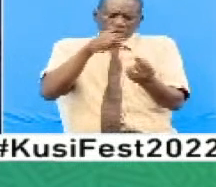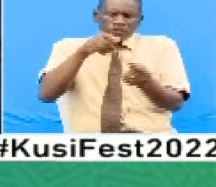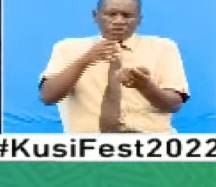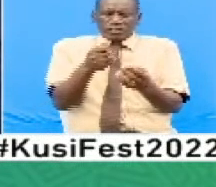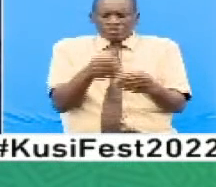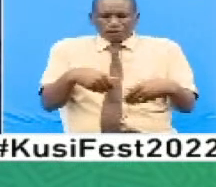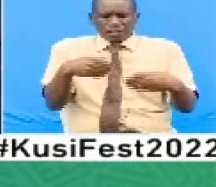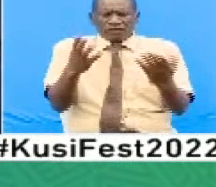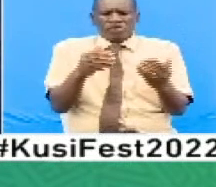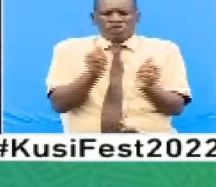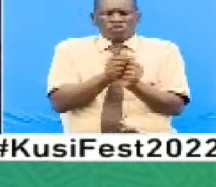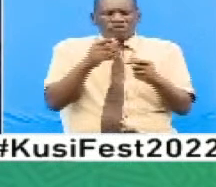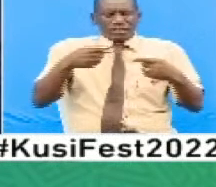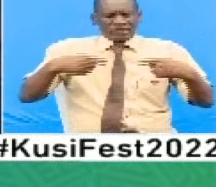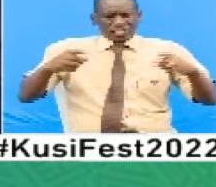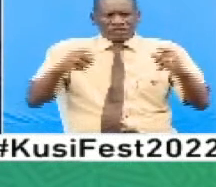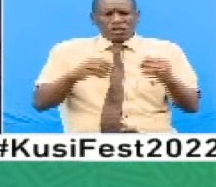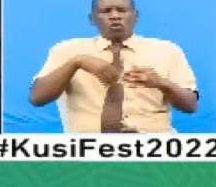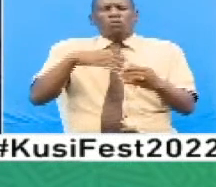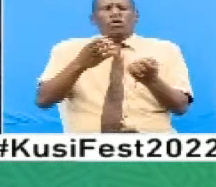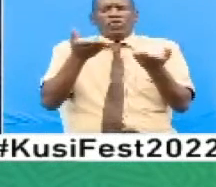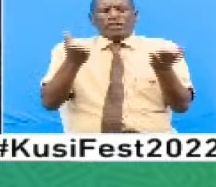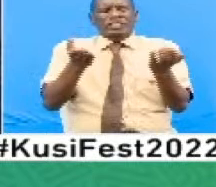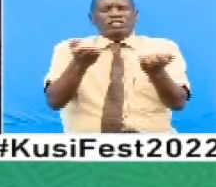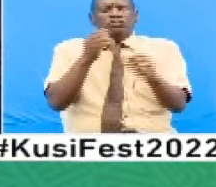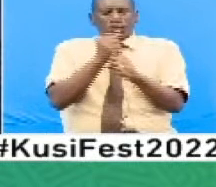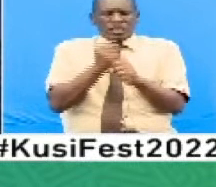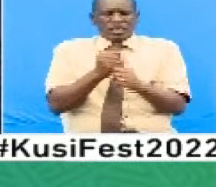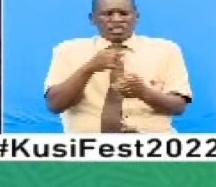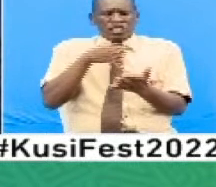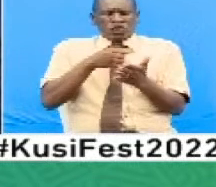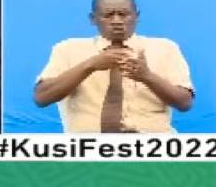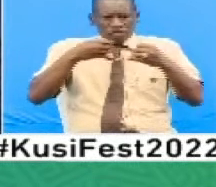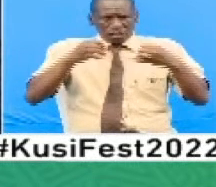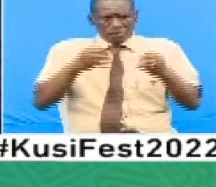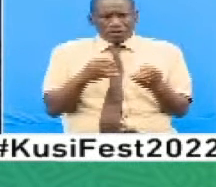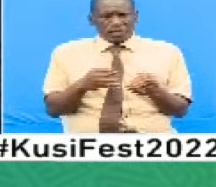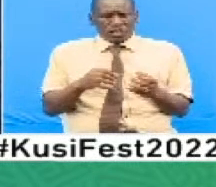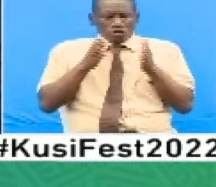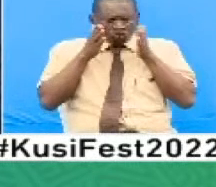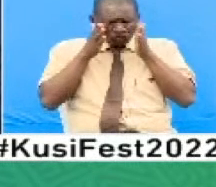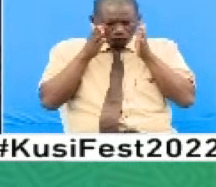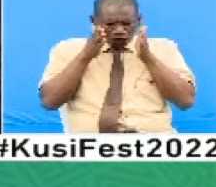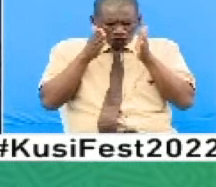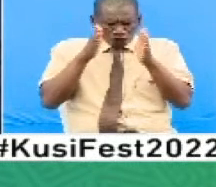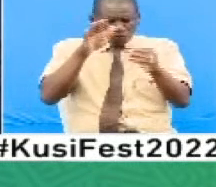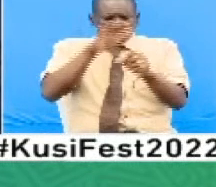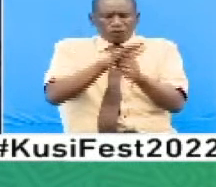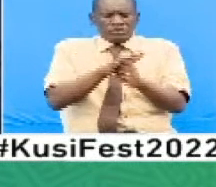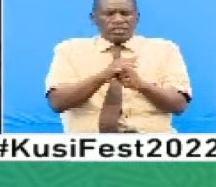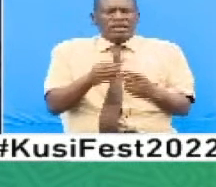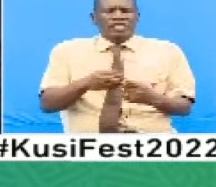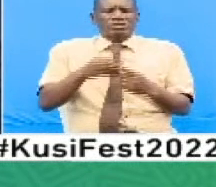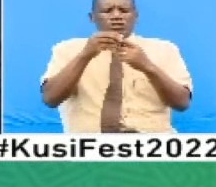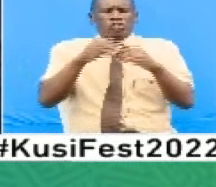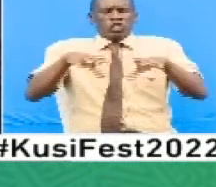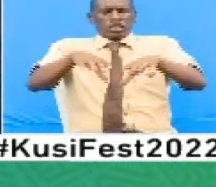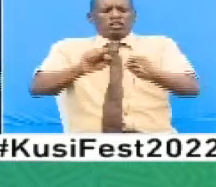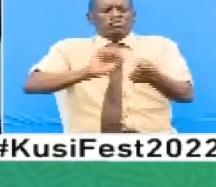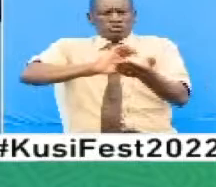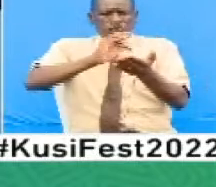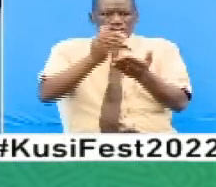despite this breakthrough, more needs to be done, including fulfilling outstanding commitments, especially on adaptation